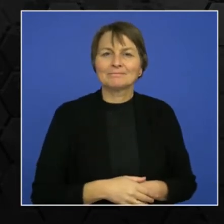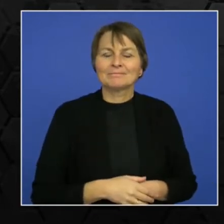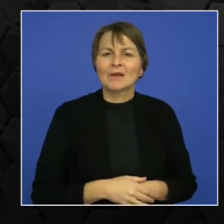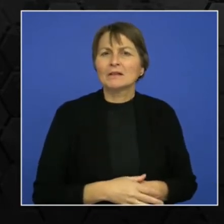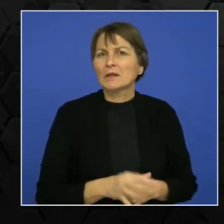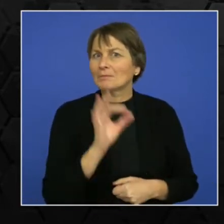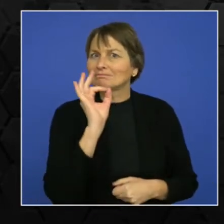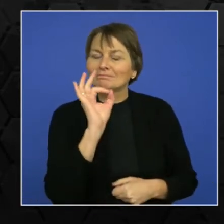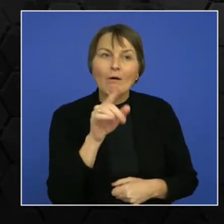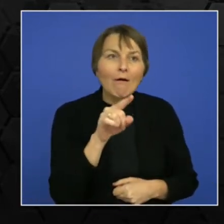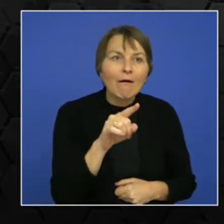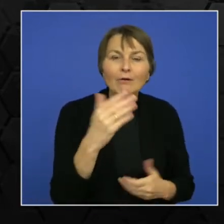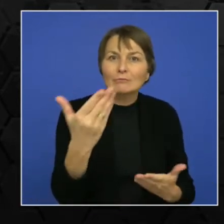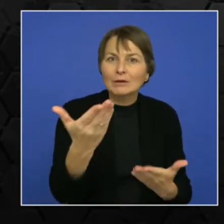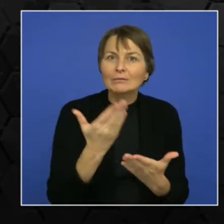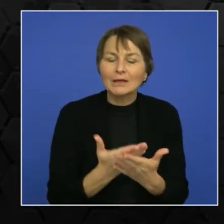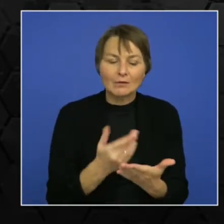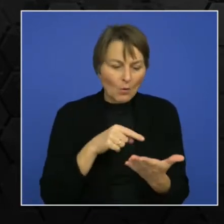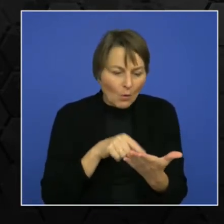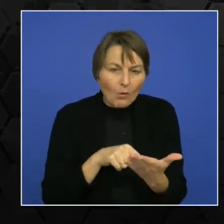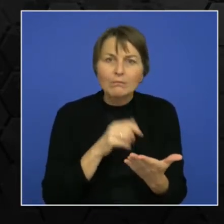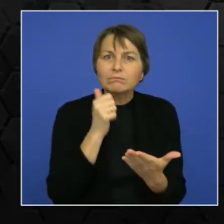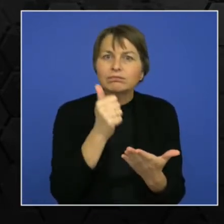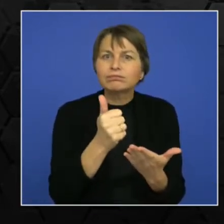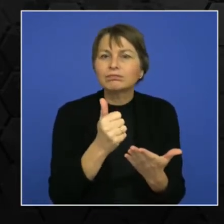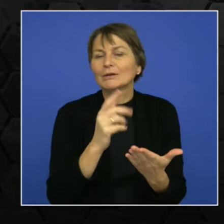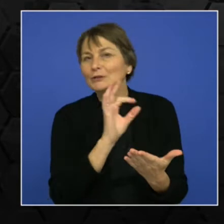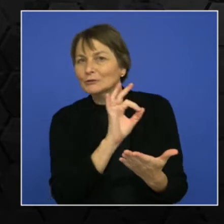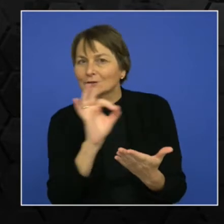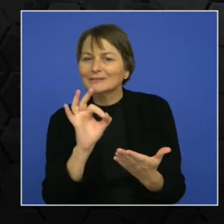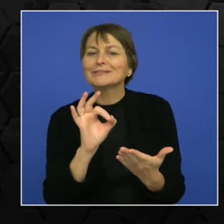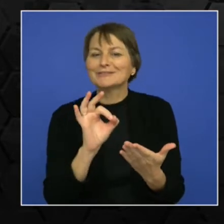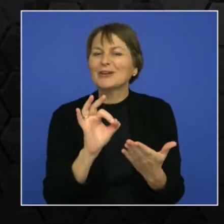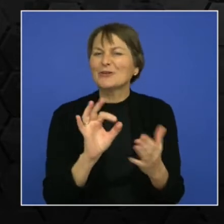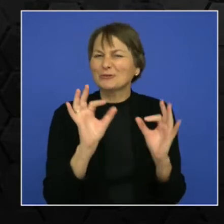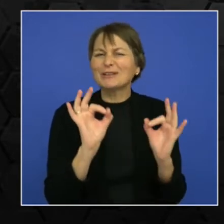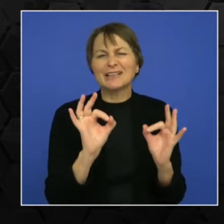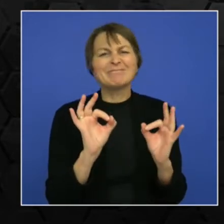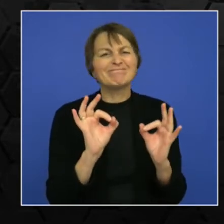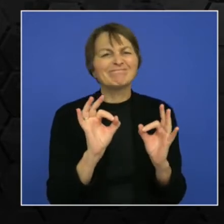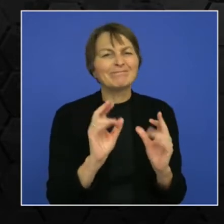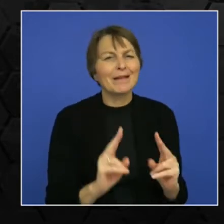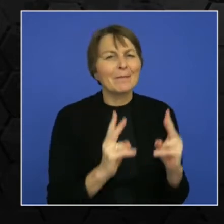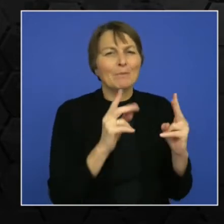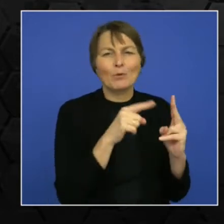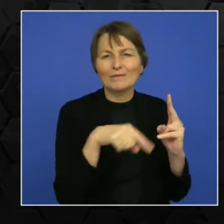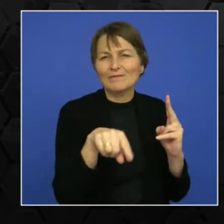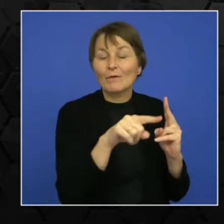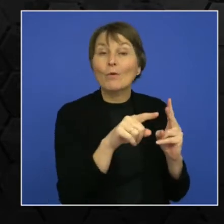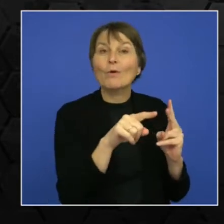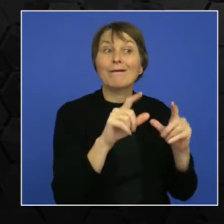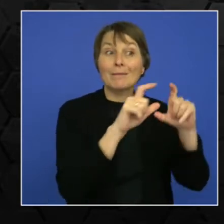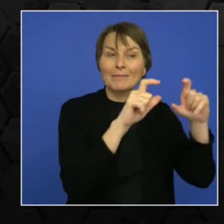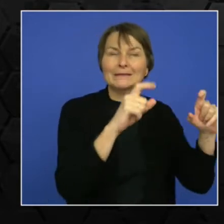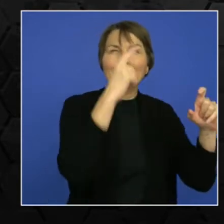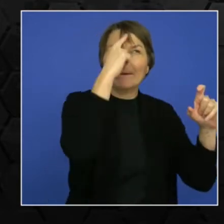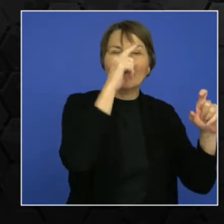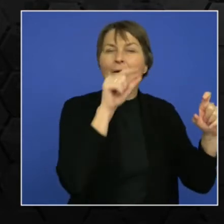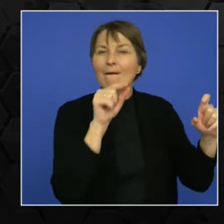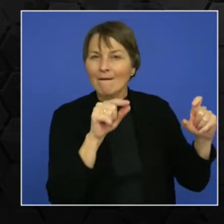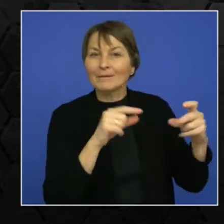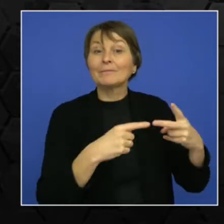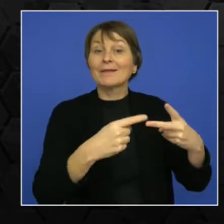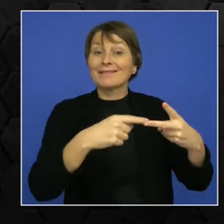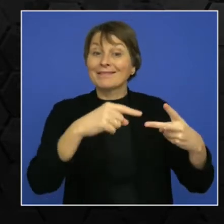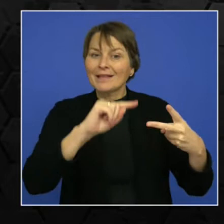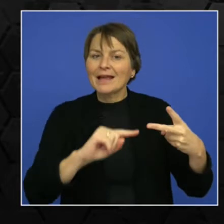or different recommendations. So based on that, it is really important for this for the organization to choose from. Then comes the novelty effect.